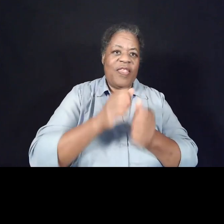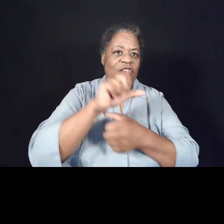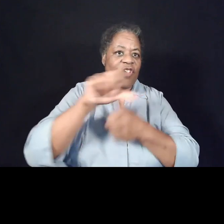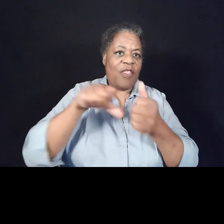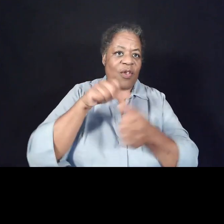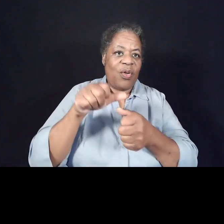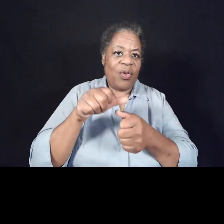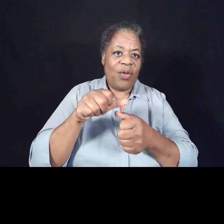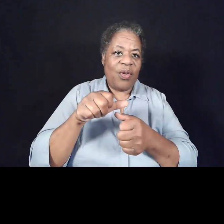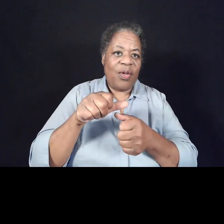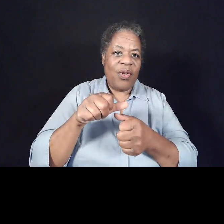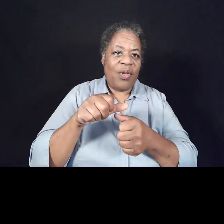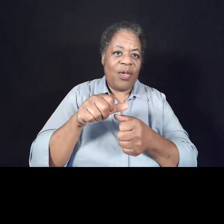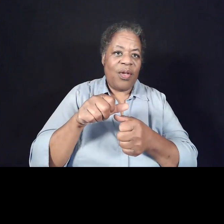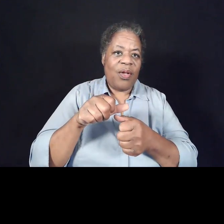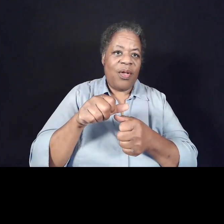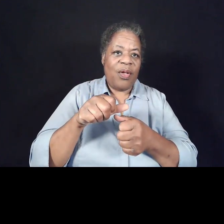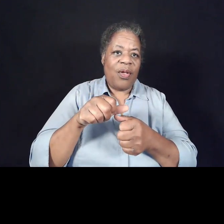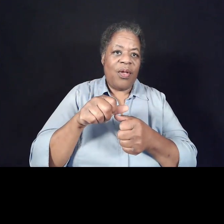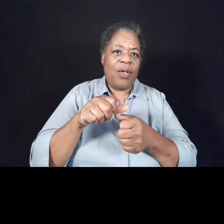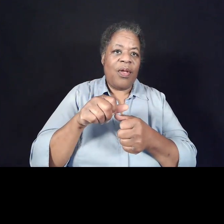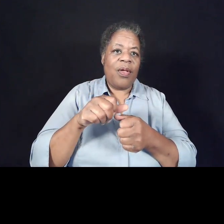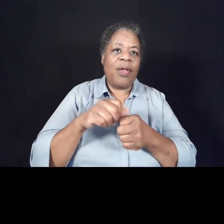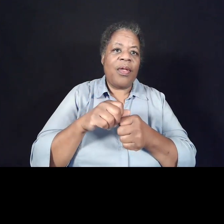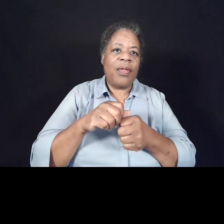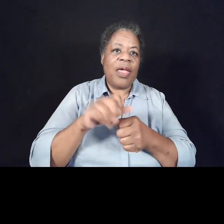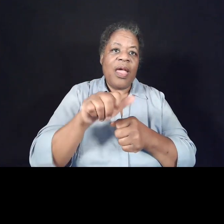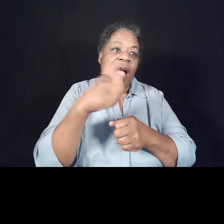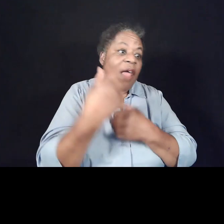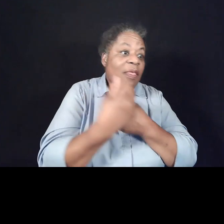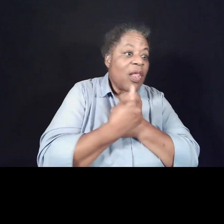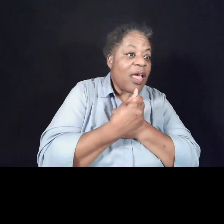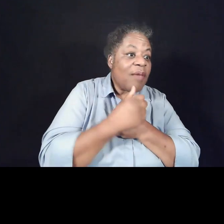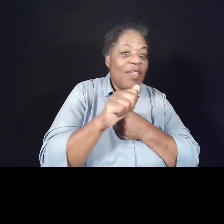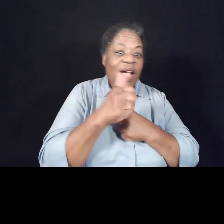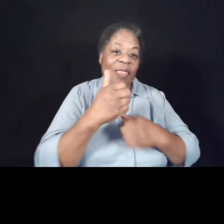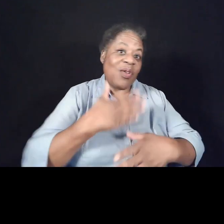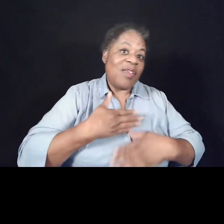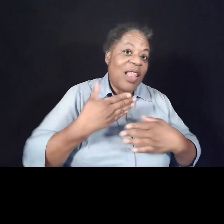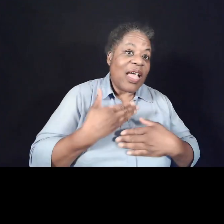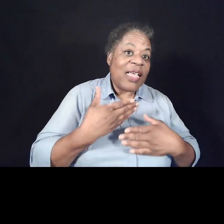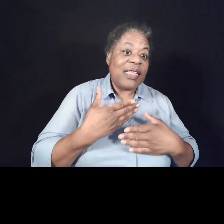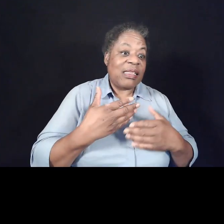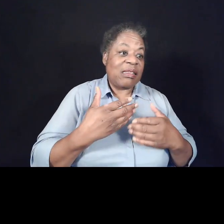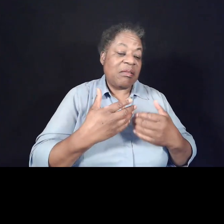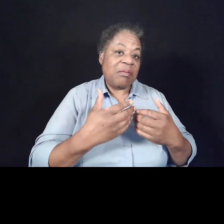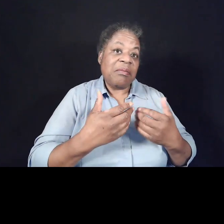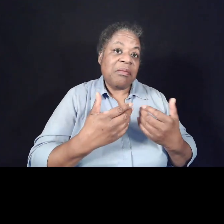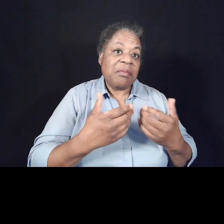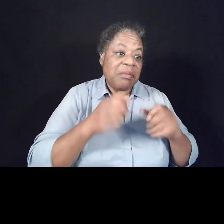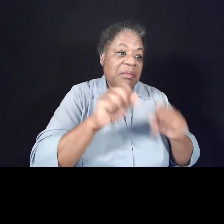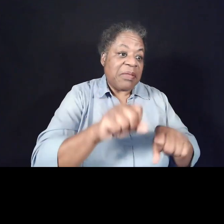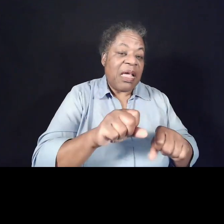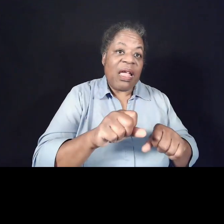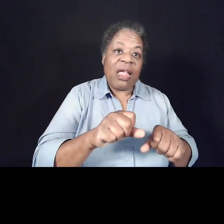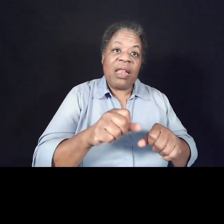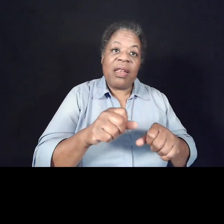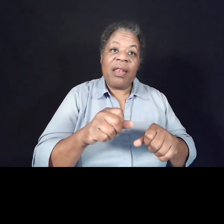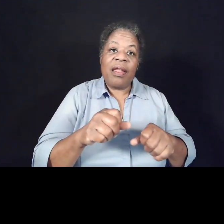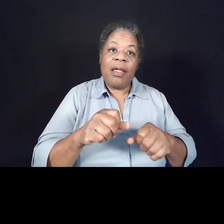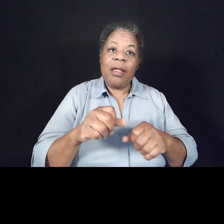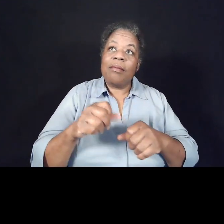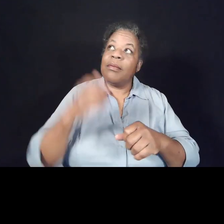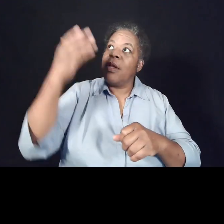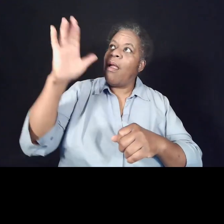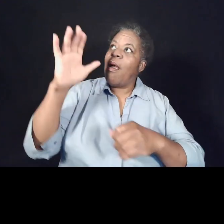Now, that doesn't mean there's no room for other loves and other delights in our lives. Of course there are. And a loving God,